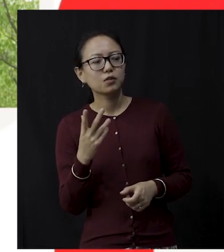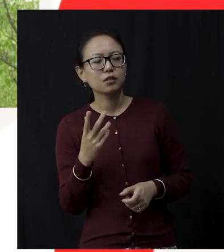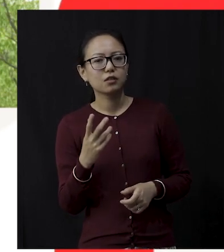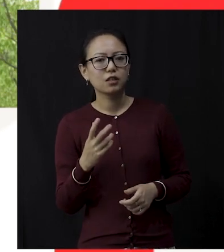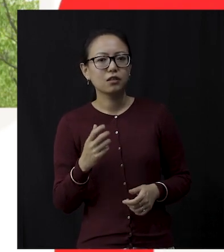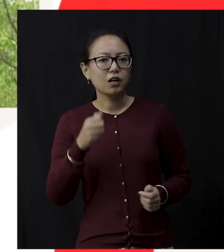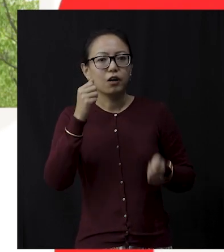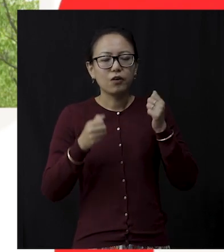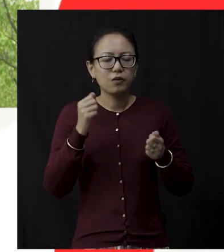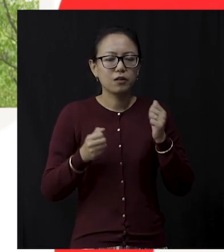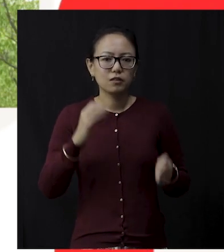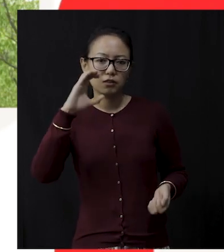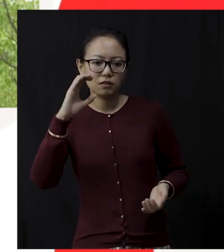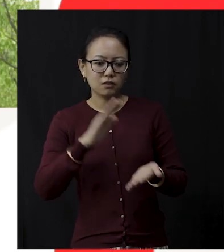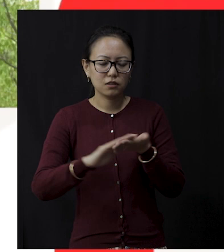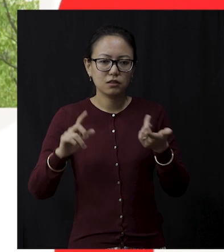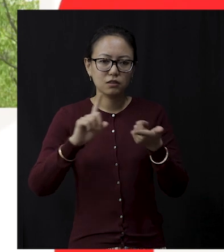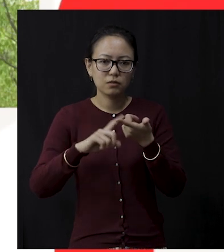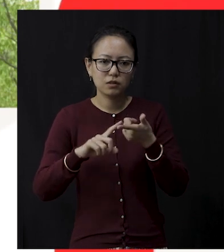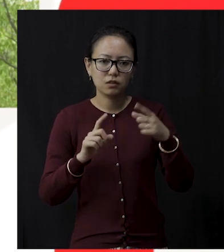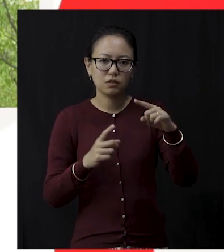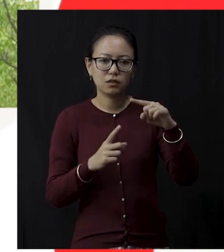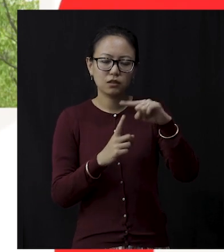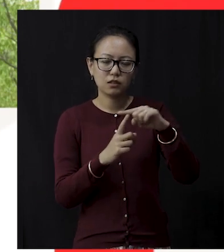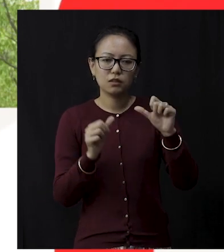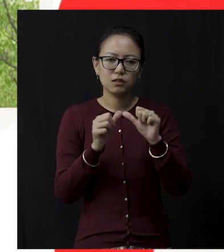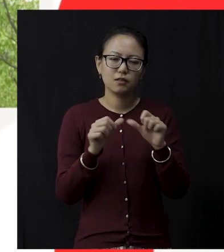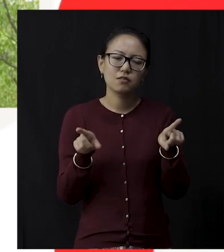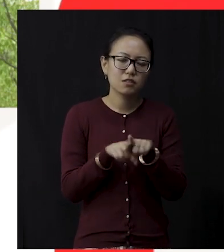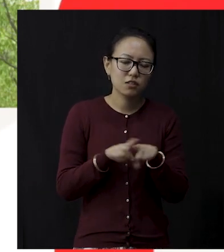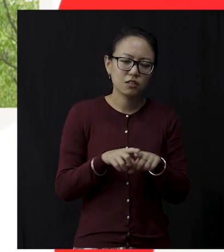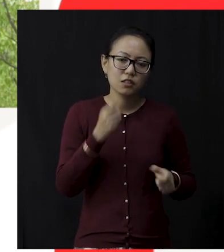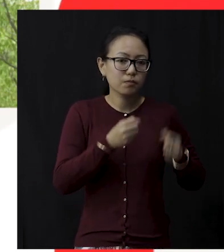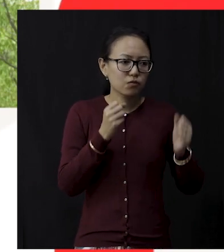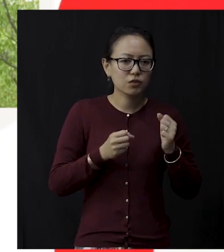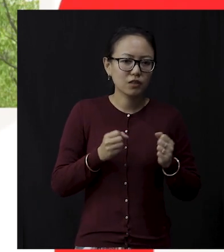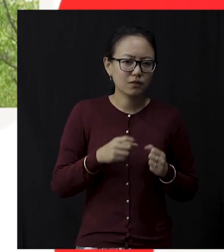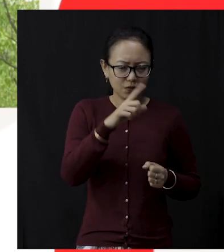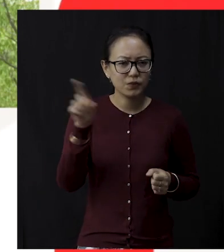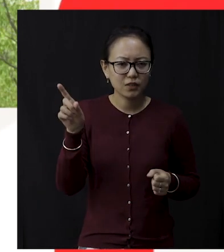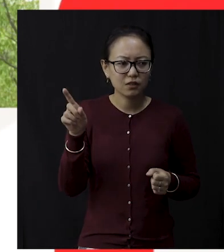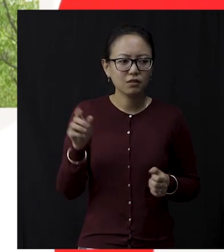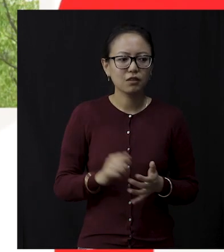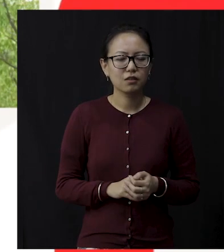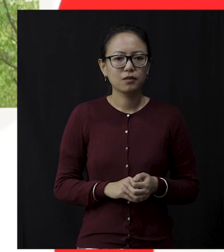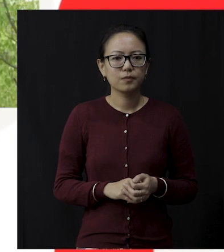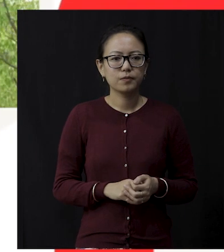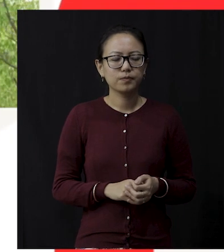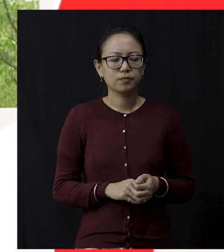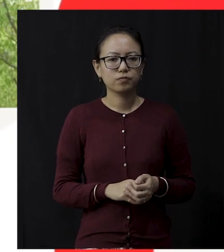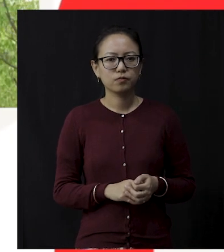here, another wild animals. Here, this is very common. Do you know the name? This an